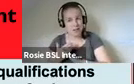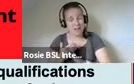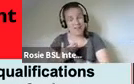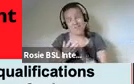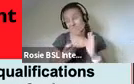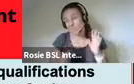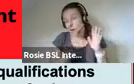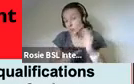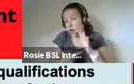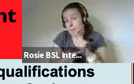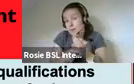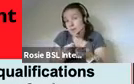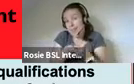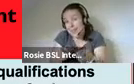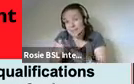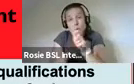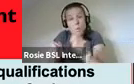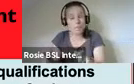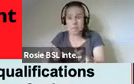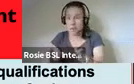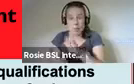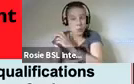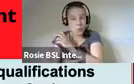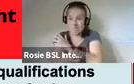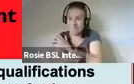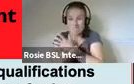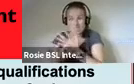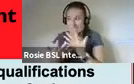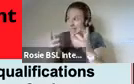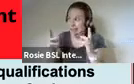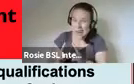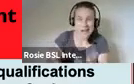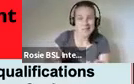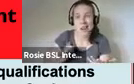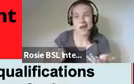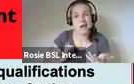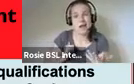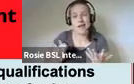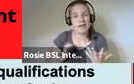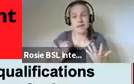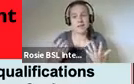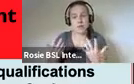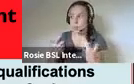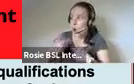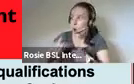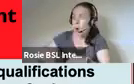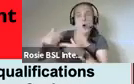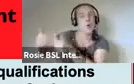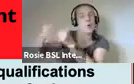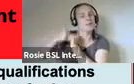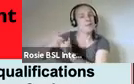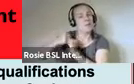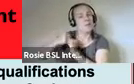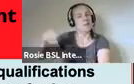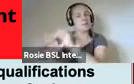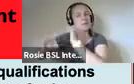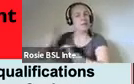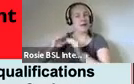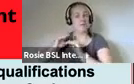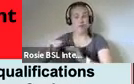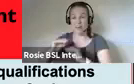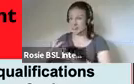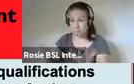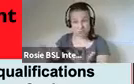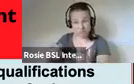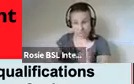less likely to actually be covered by an ongoing support provided by the